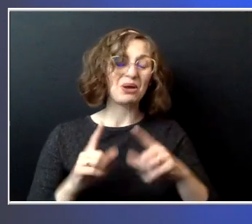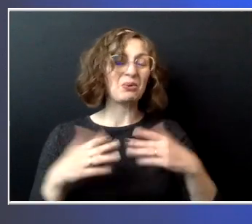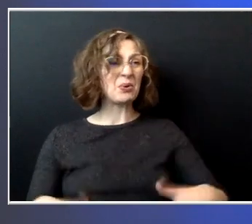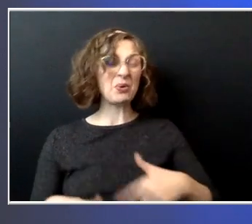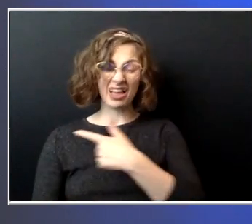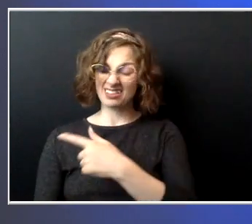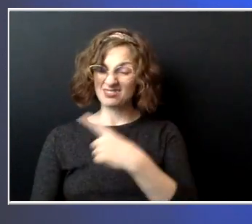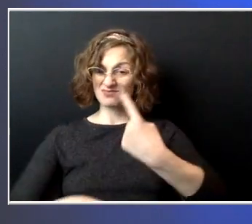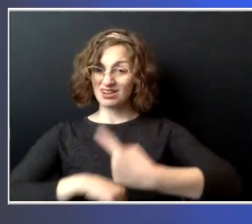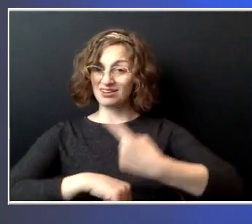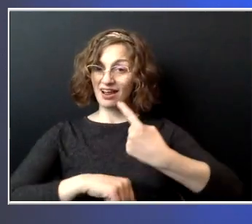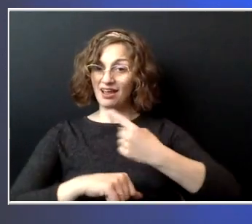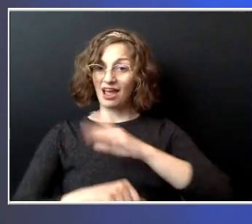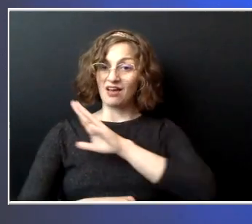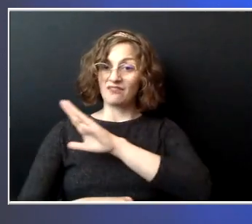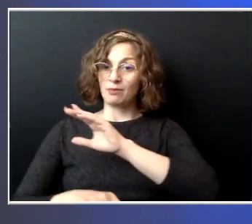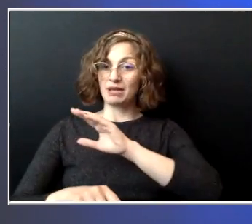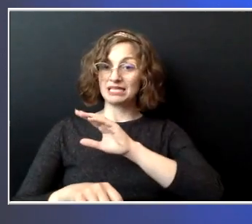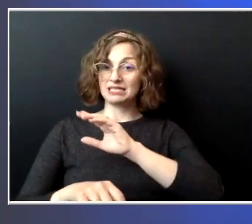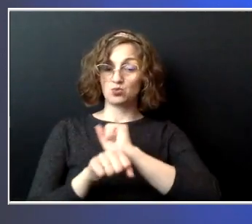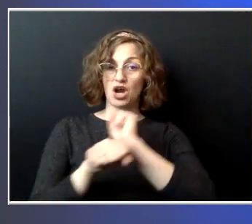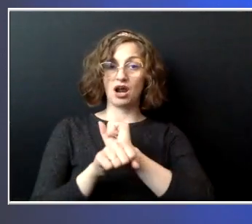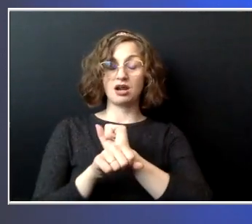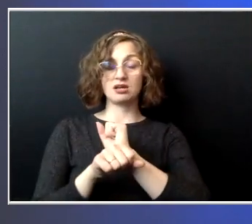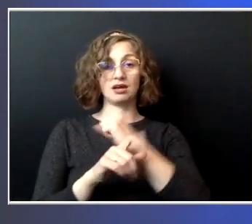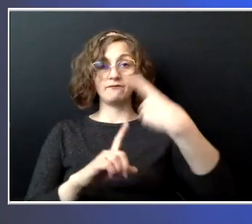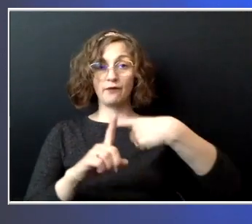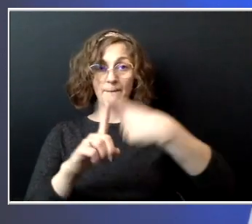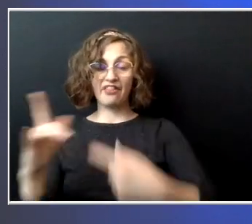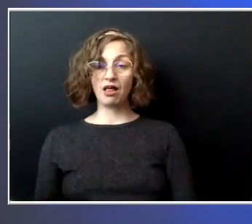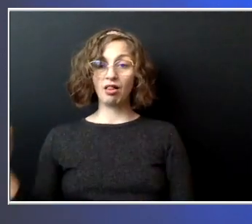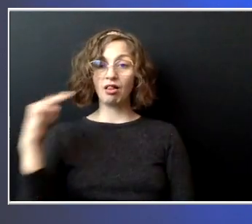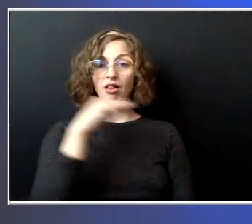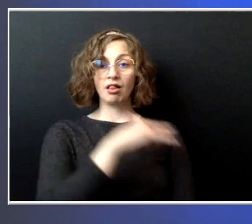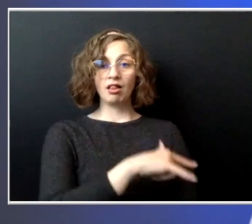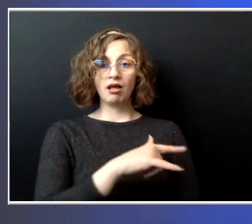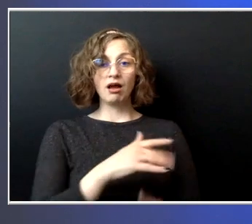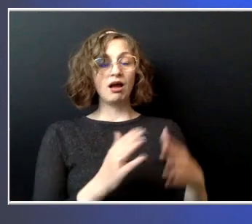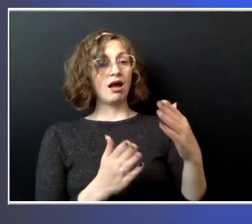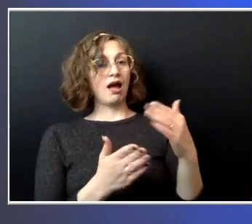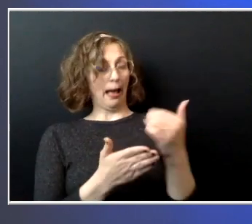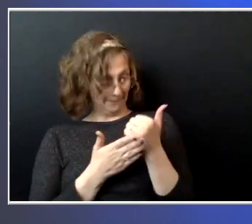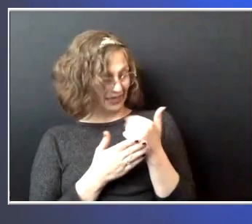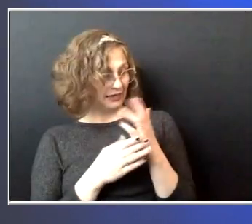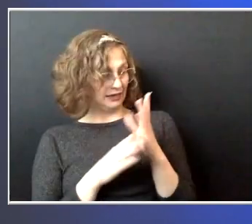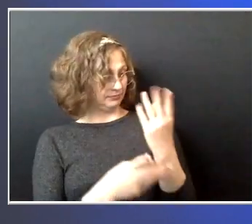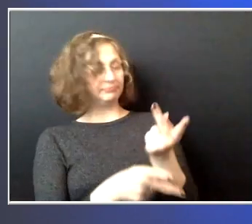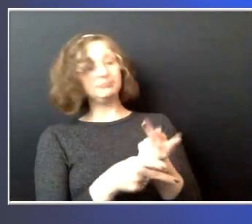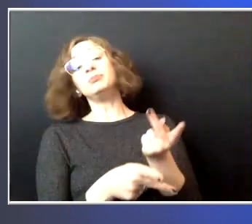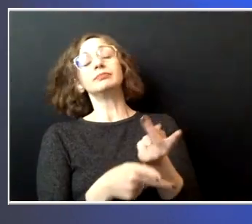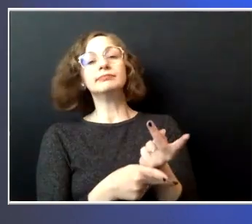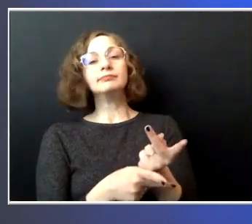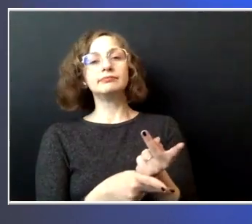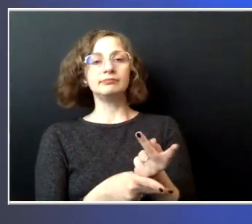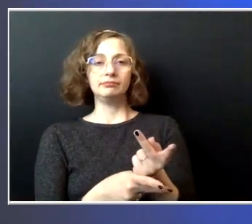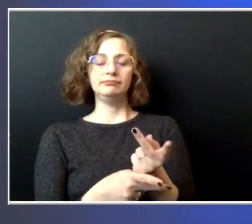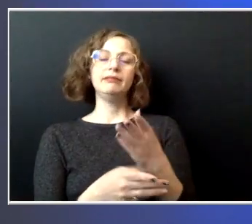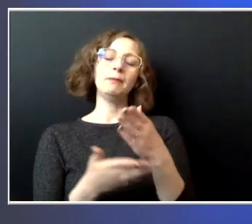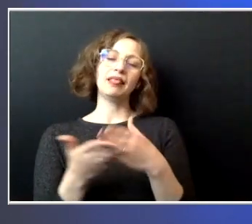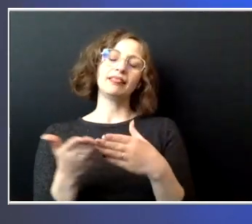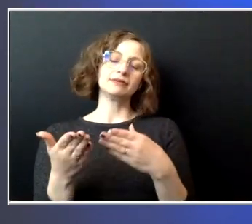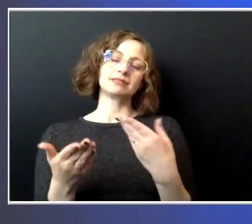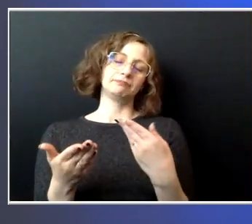his practice to fly out and help me deliver care. Now, granted, that there was some reimbursable services for